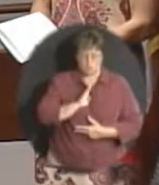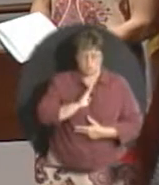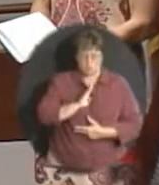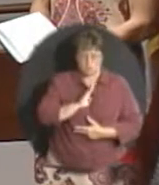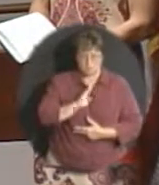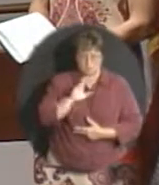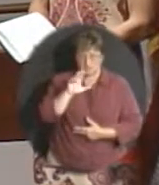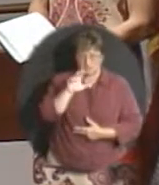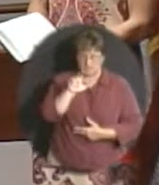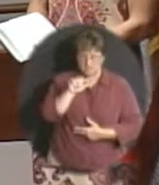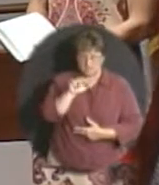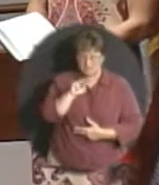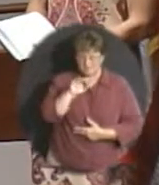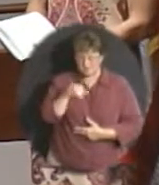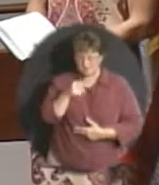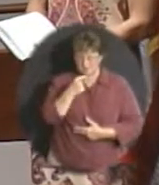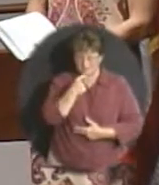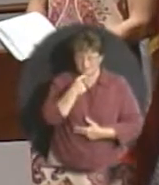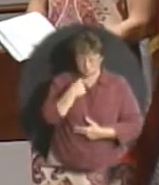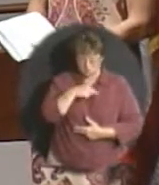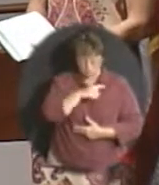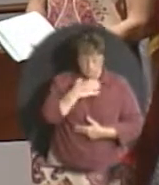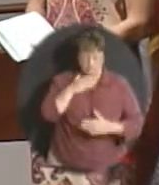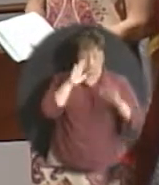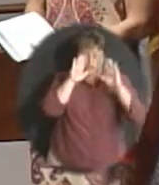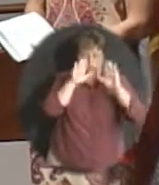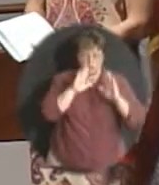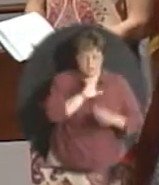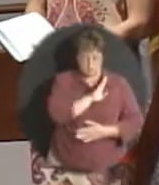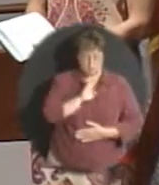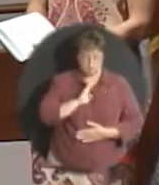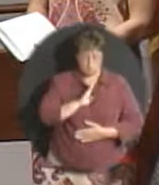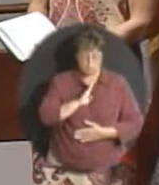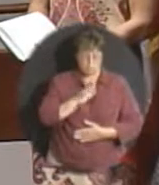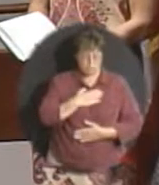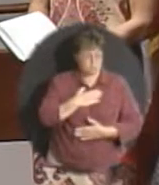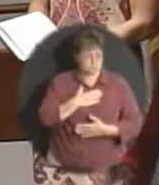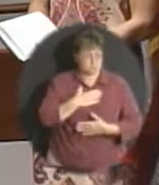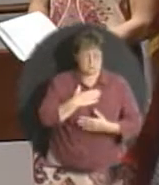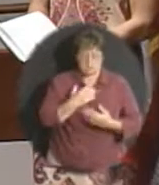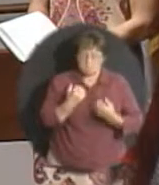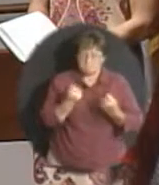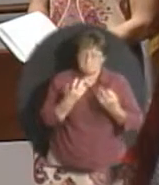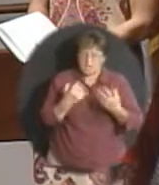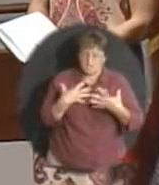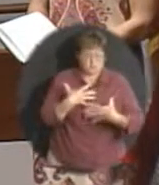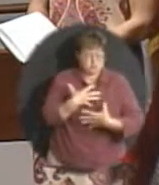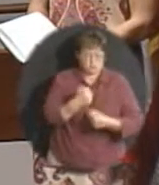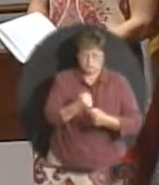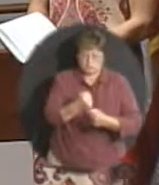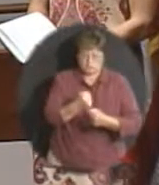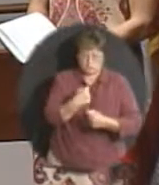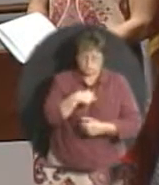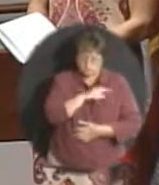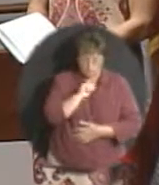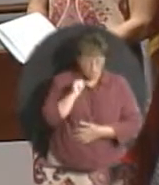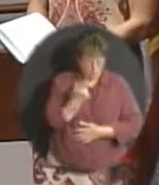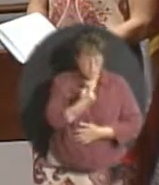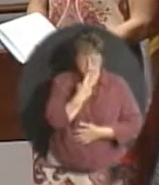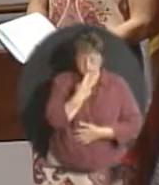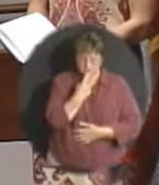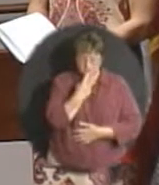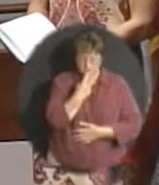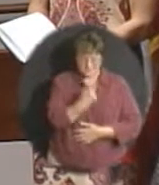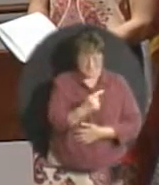we have a great board. There's a great deal of trust on this board. There's no acrimony on this board. We all can state our opinions